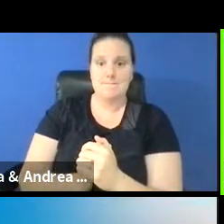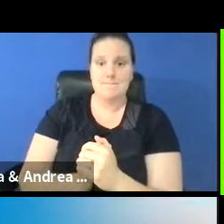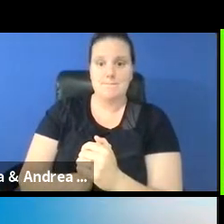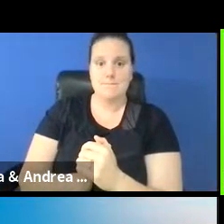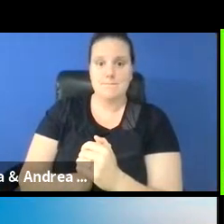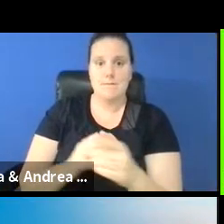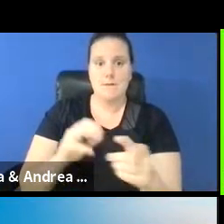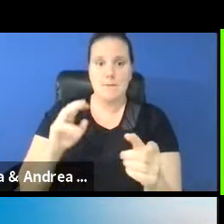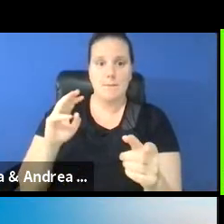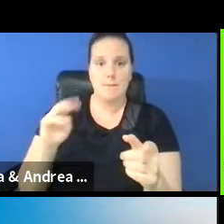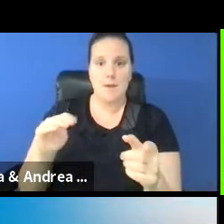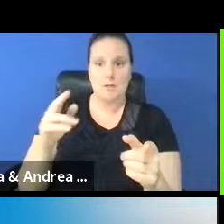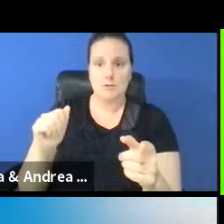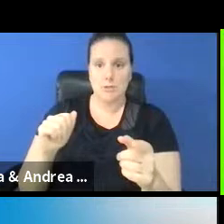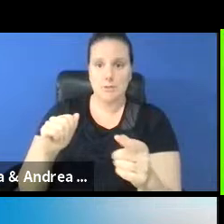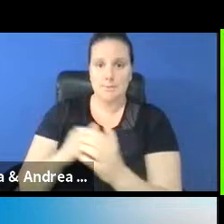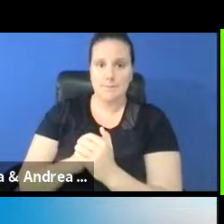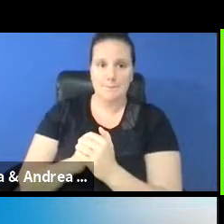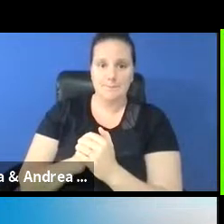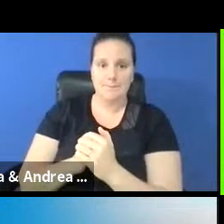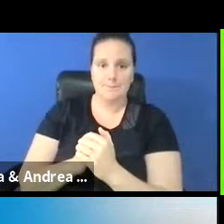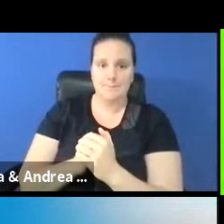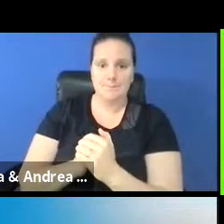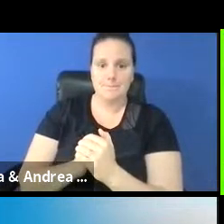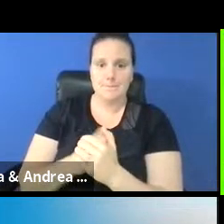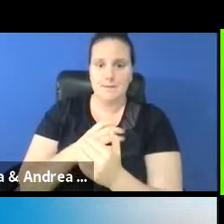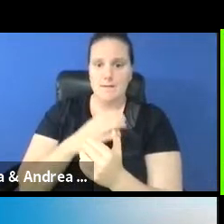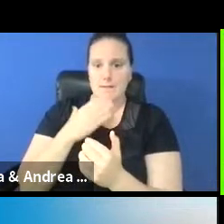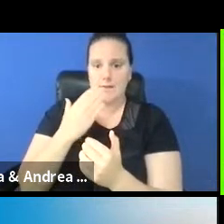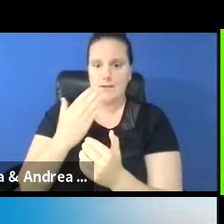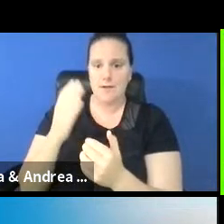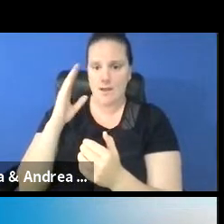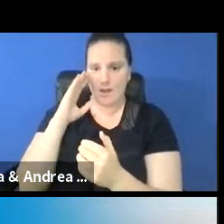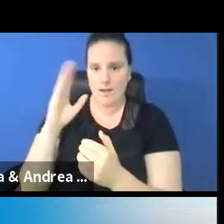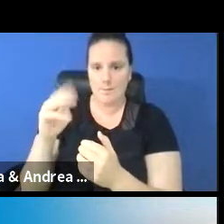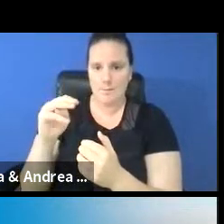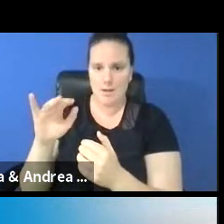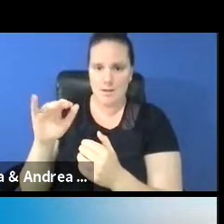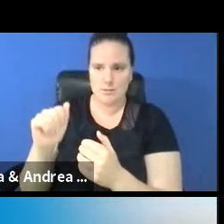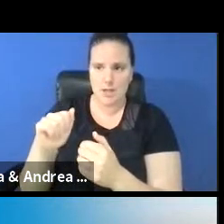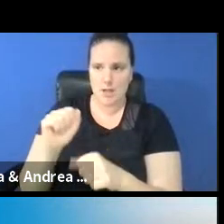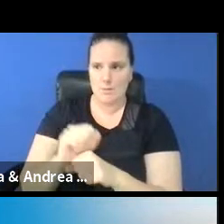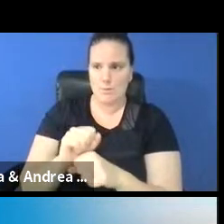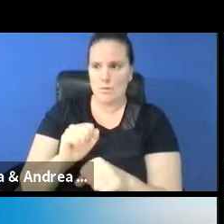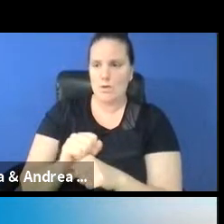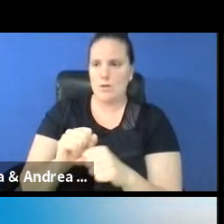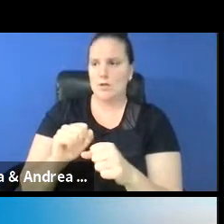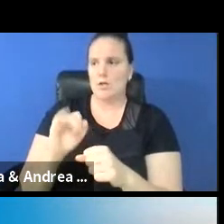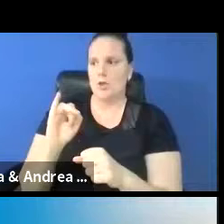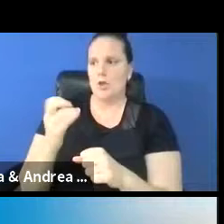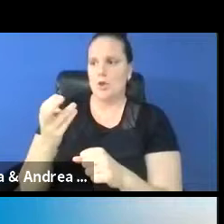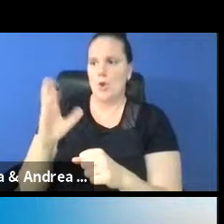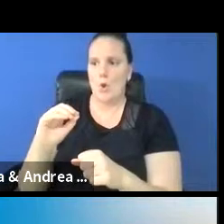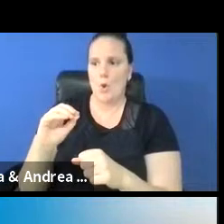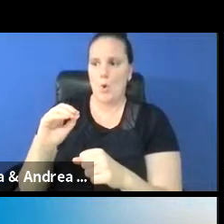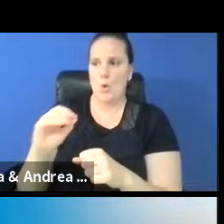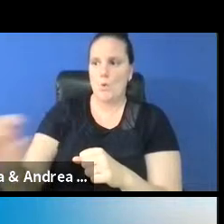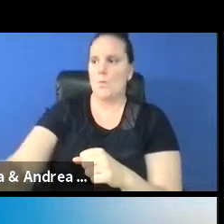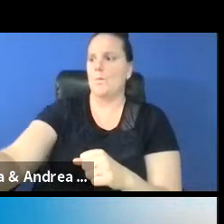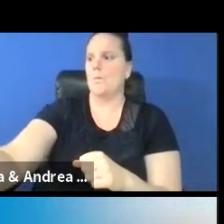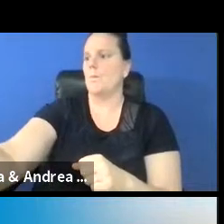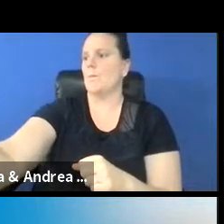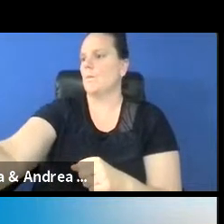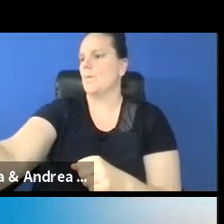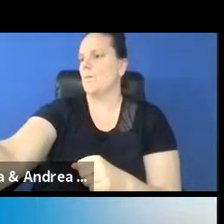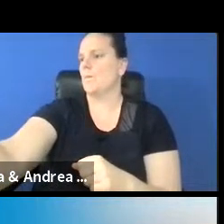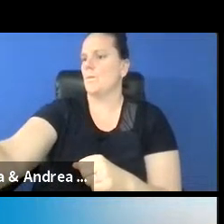Masha? Yeah, thank you. Hi, this is Masha. I work at ERCO actually, and I was just